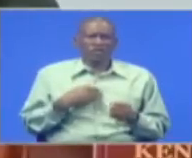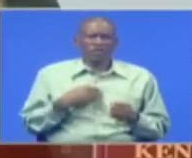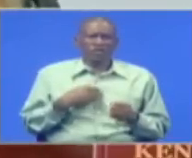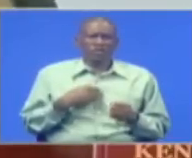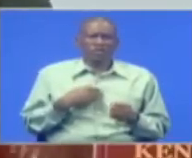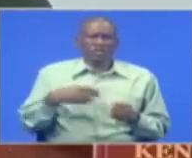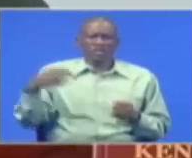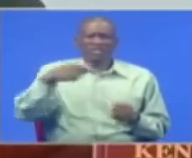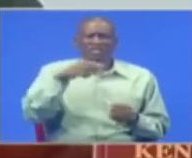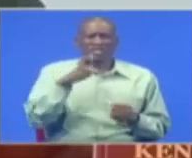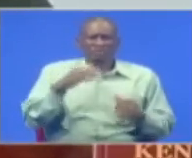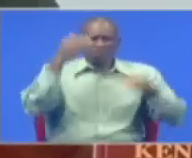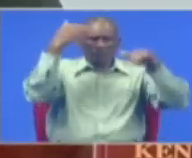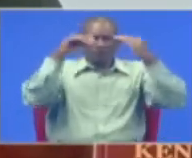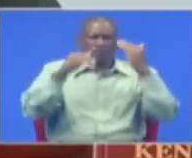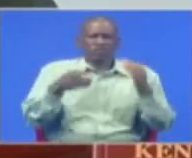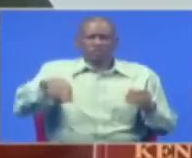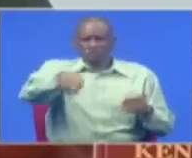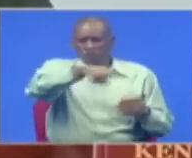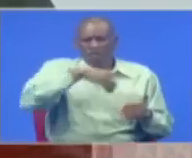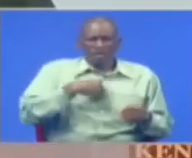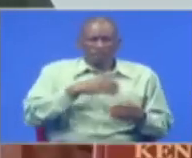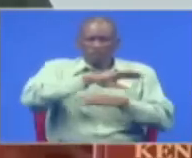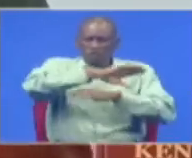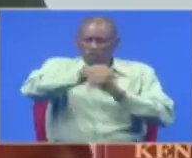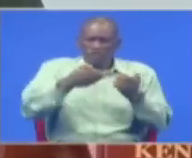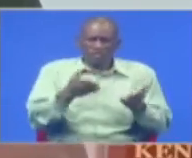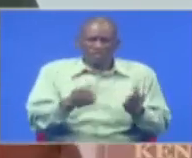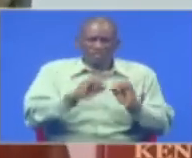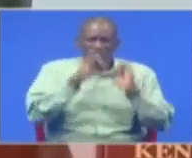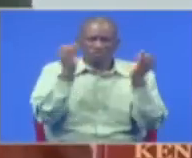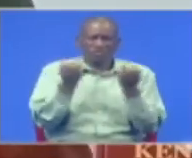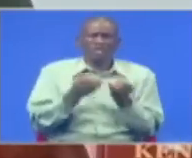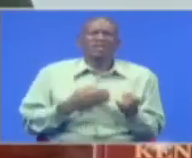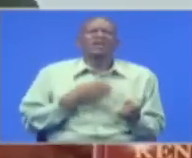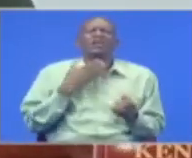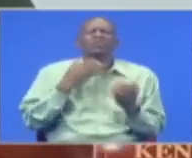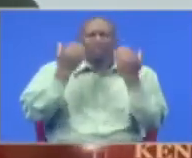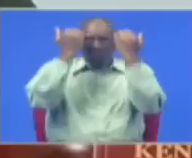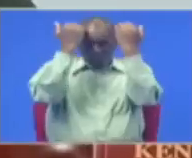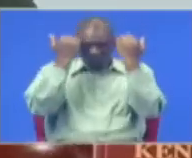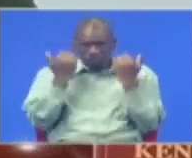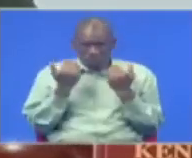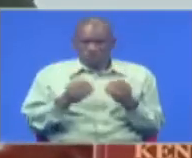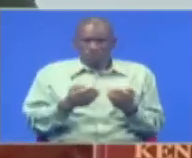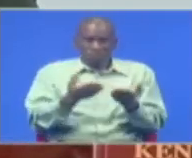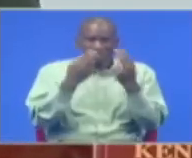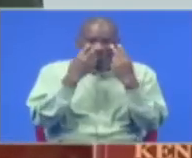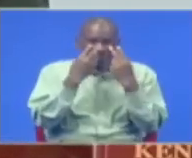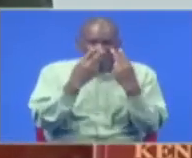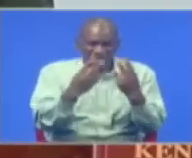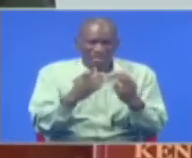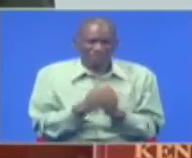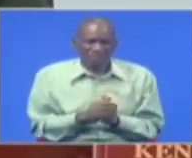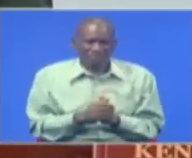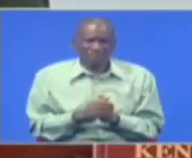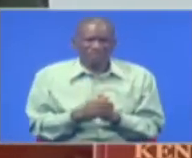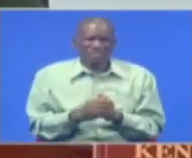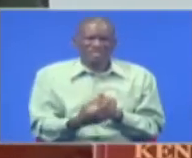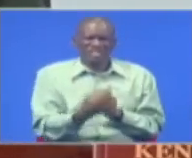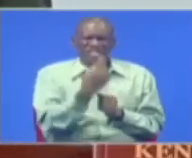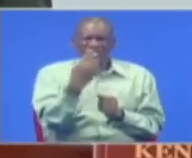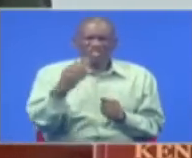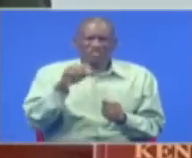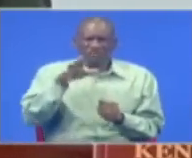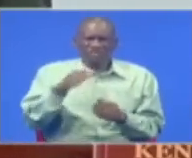HR professionals. We have this and that. I want the judiciary to be present at each of their